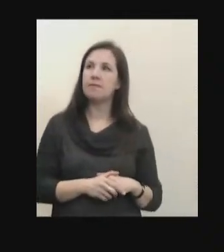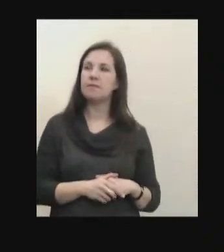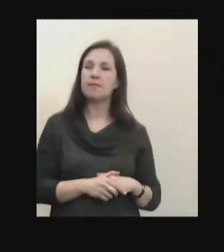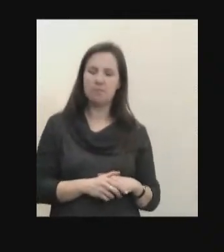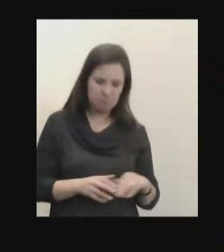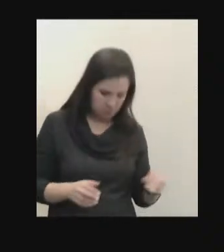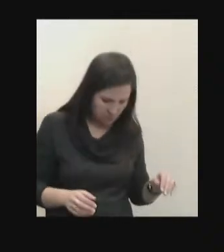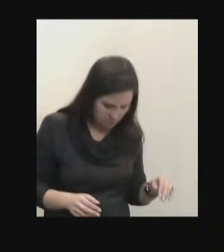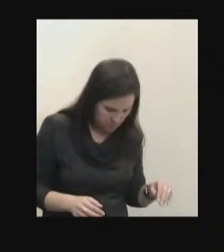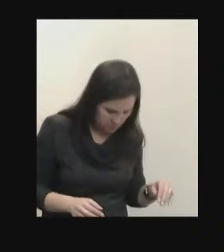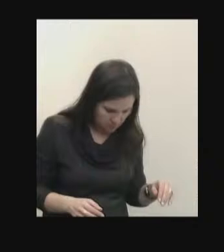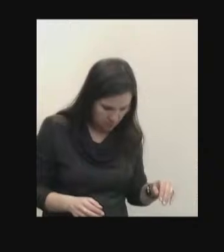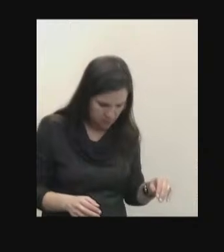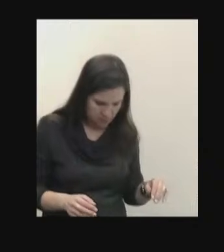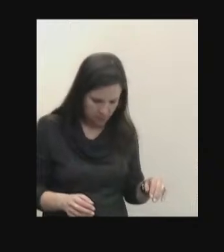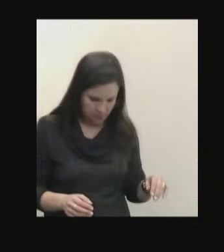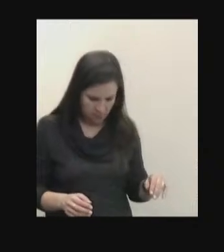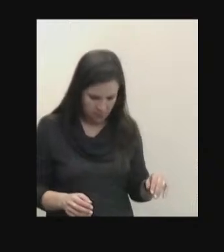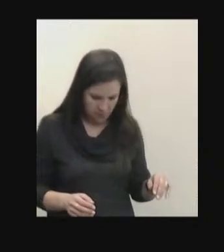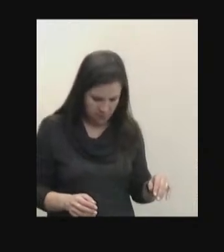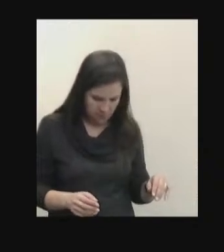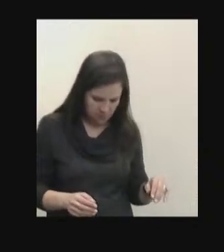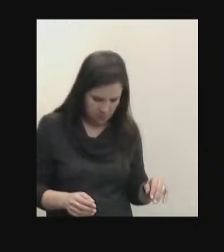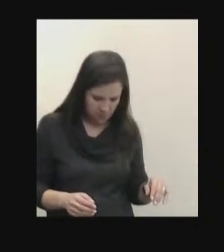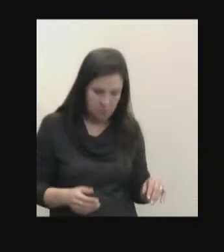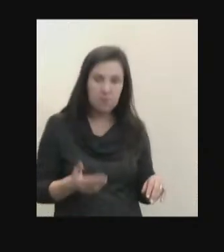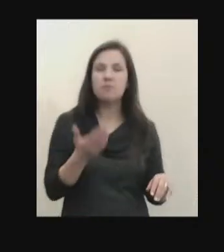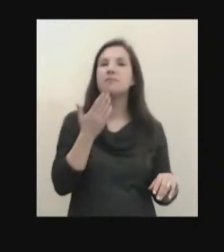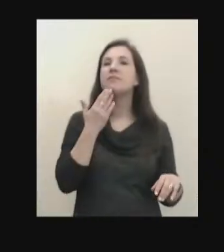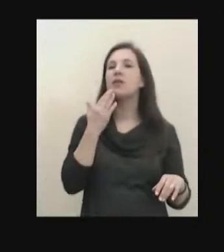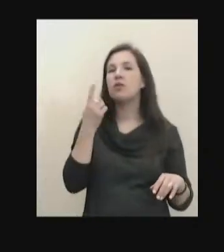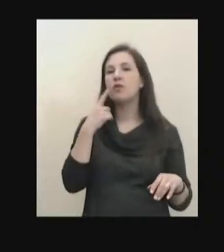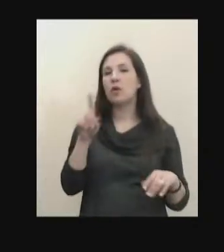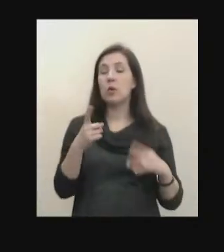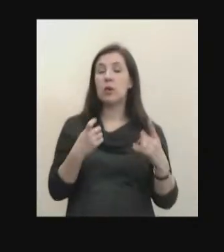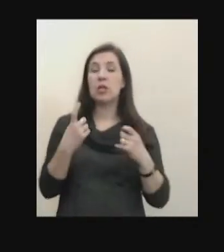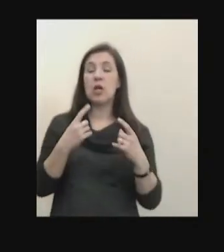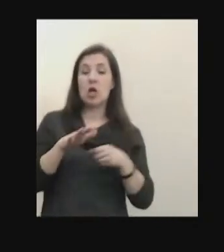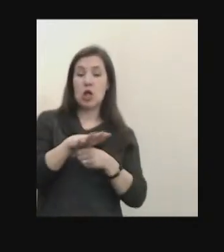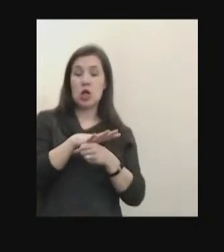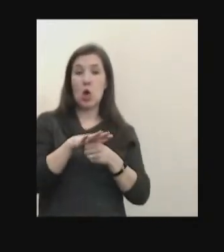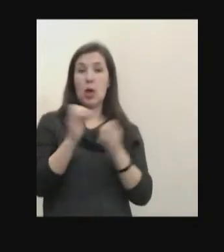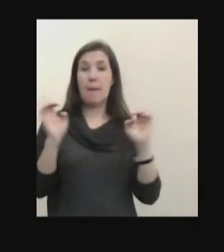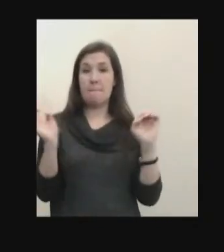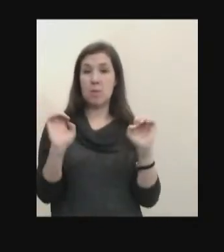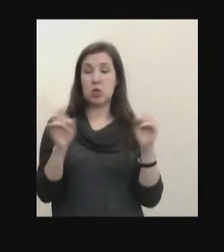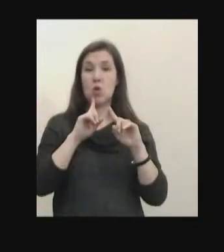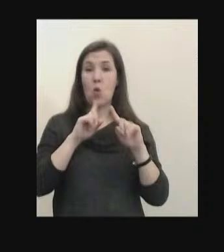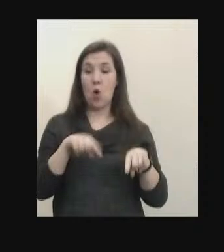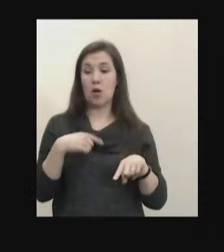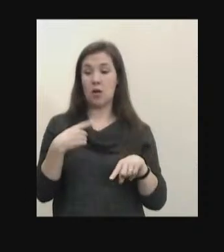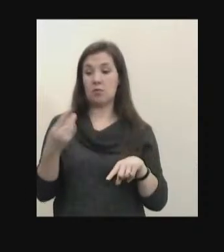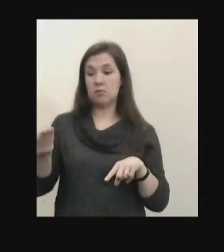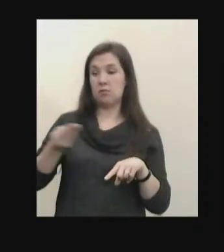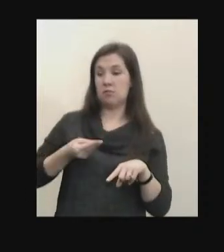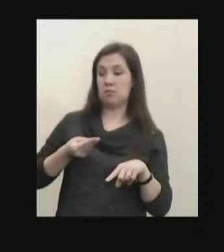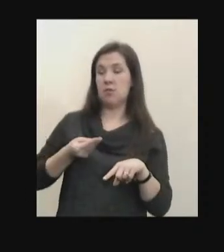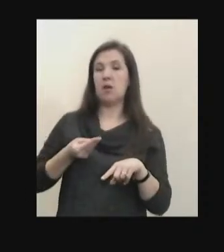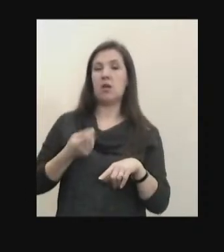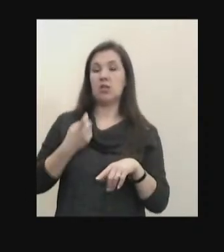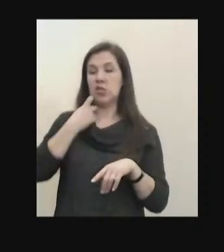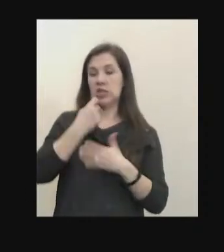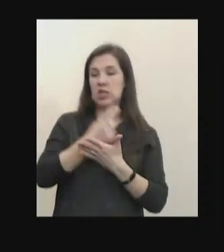Yes, hi, thanks for taking my question. In the local emergency order that was handed down this week, the last paragraph gives